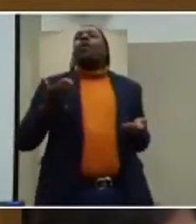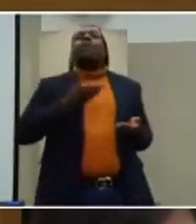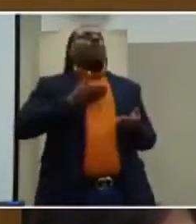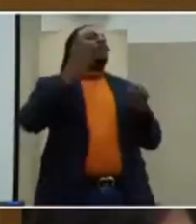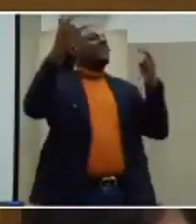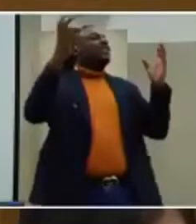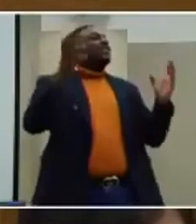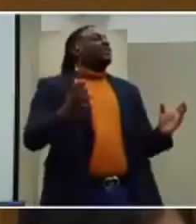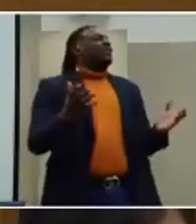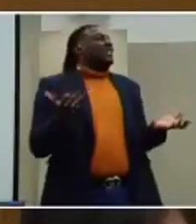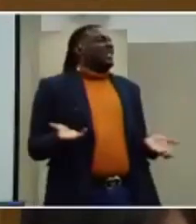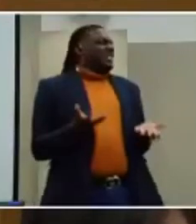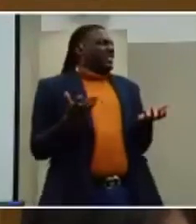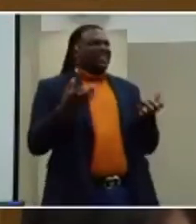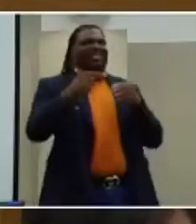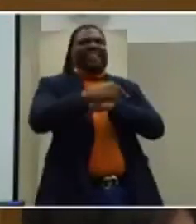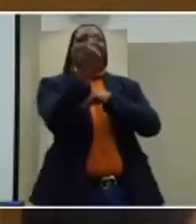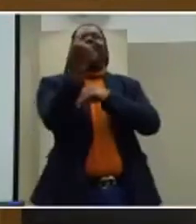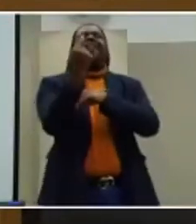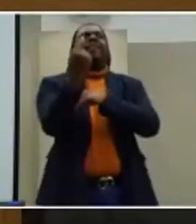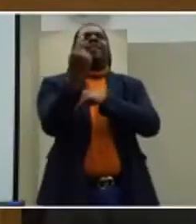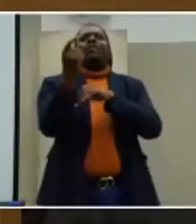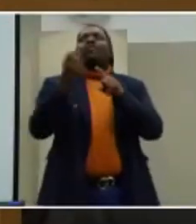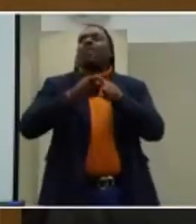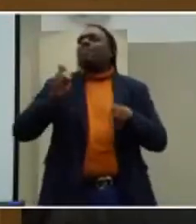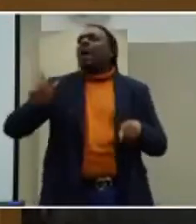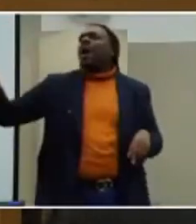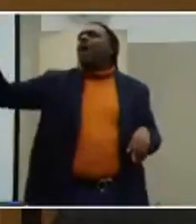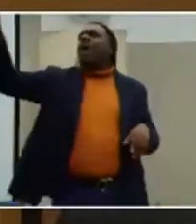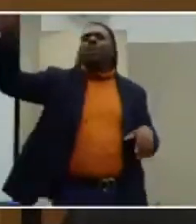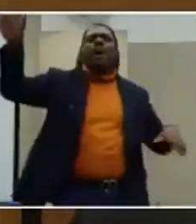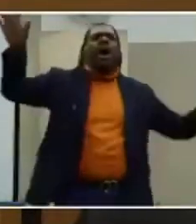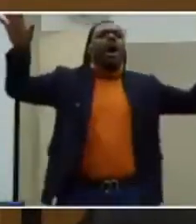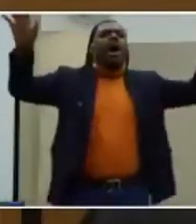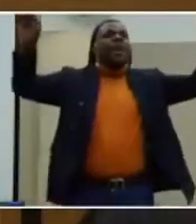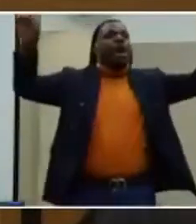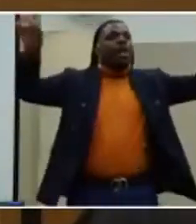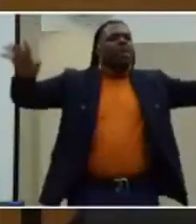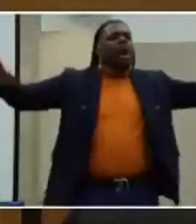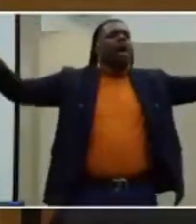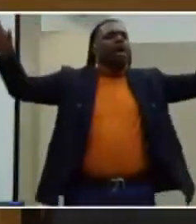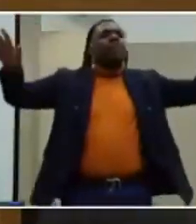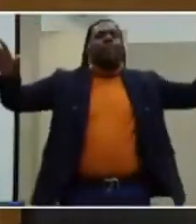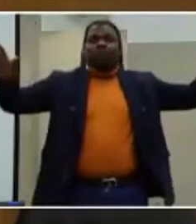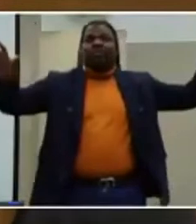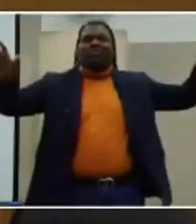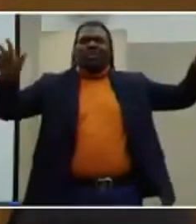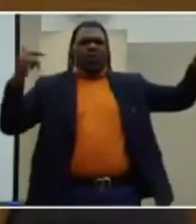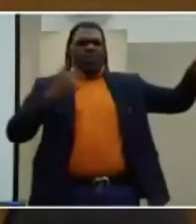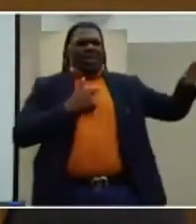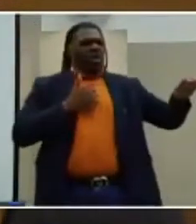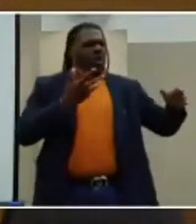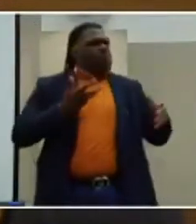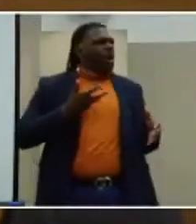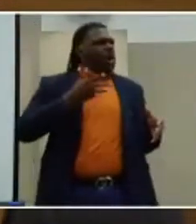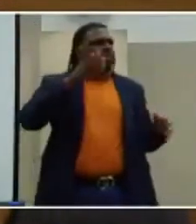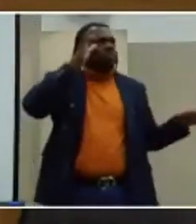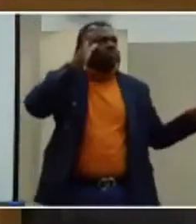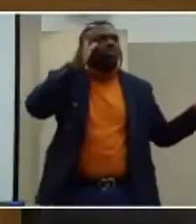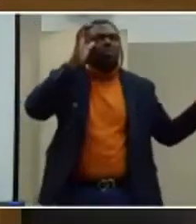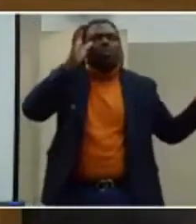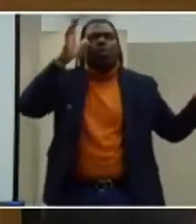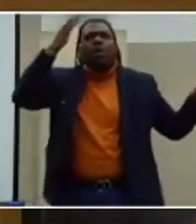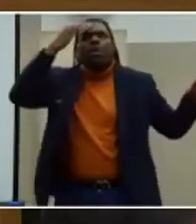here today. You've come from all over the state of Maryland, and we are anxious to hear what you have to